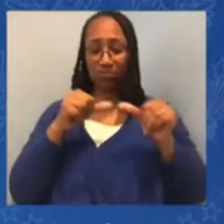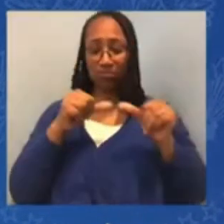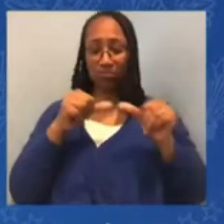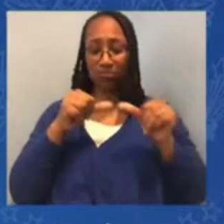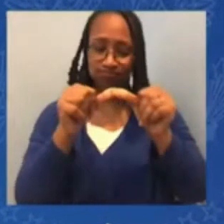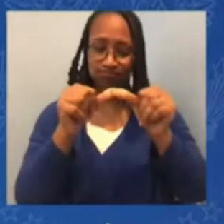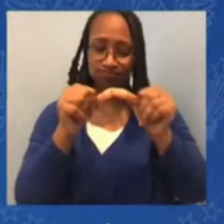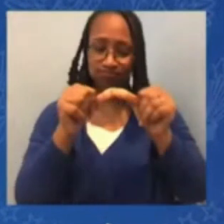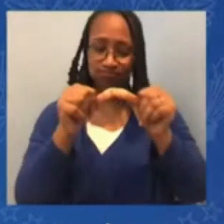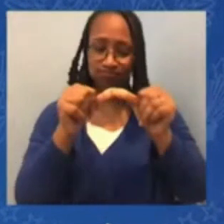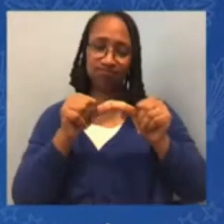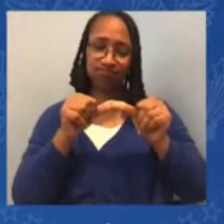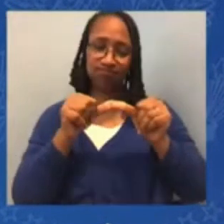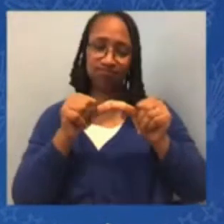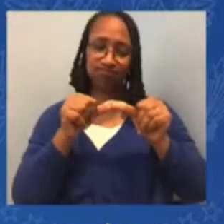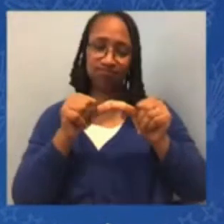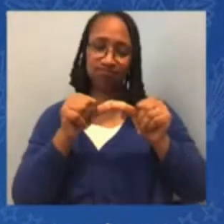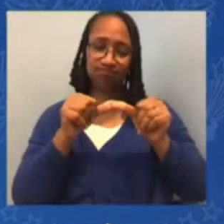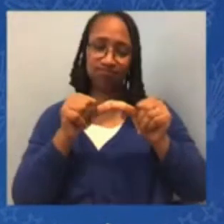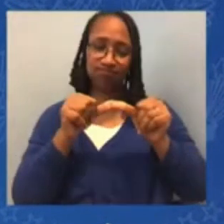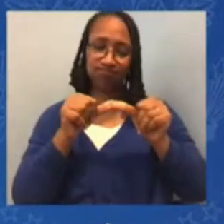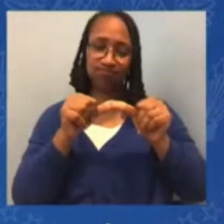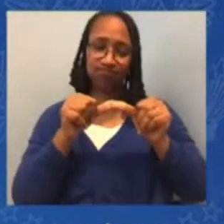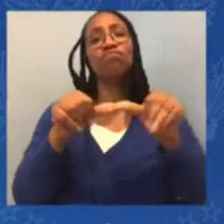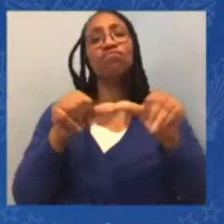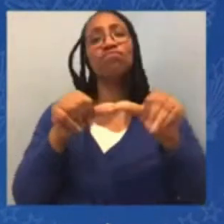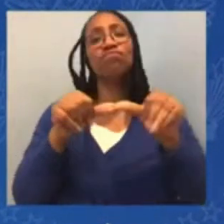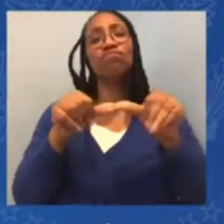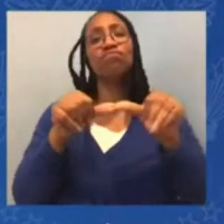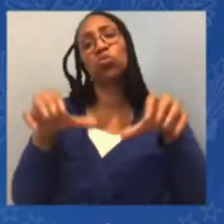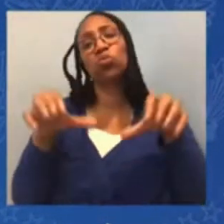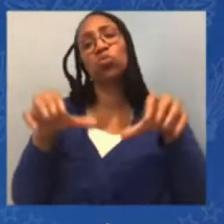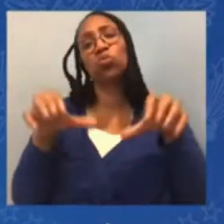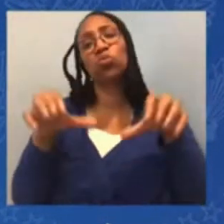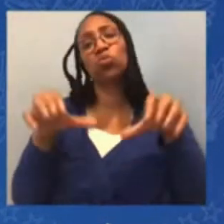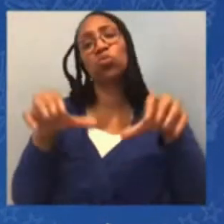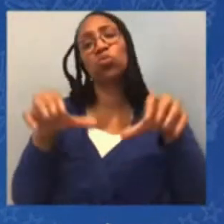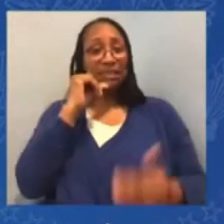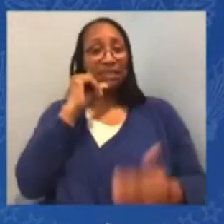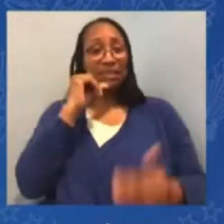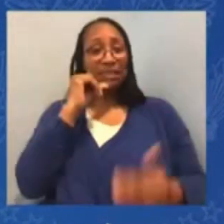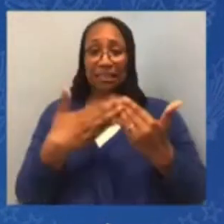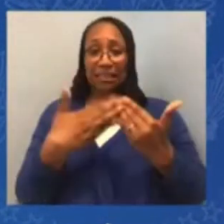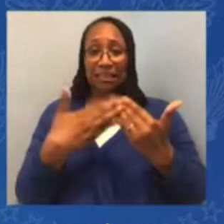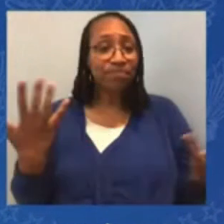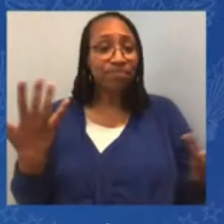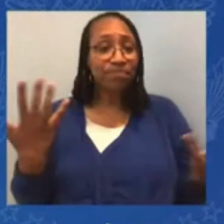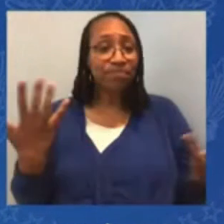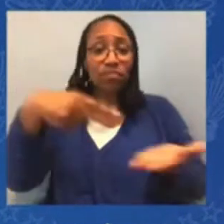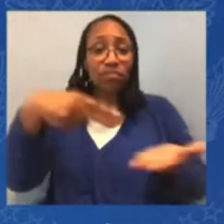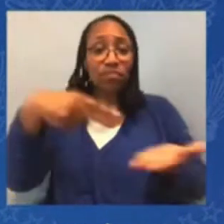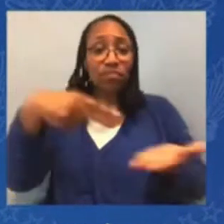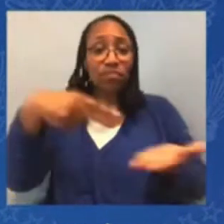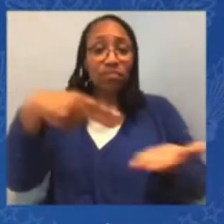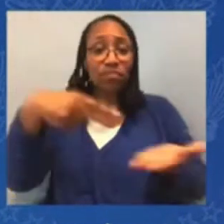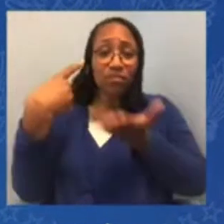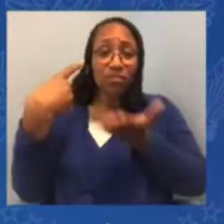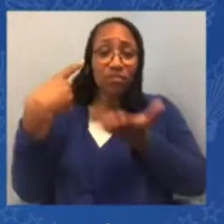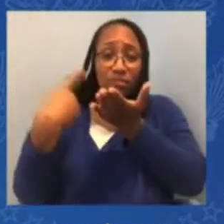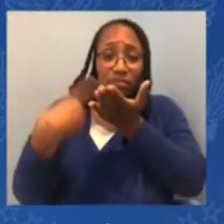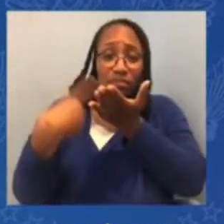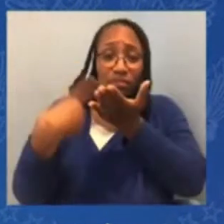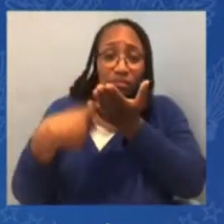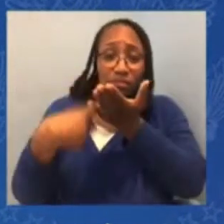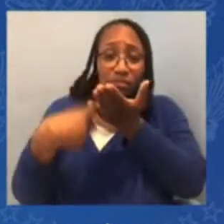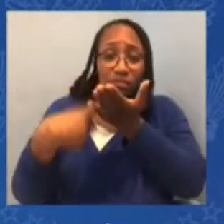Look, I know you've had a full day of Summit getting into details of the law, but folks, listen at home. Here's